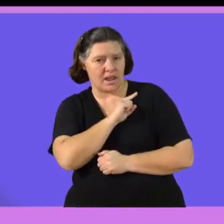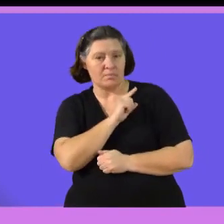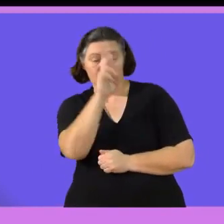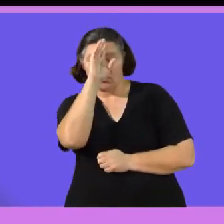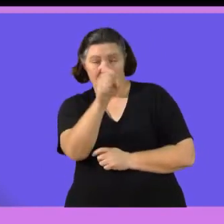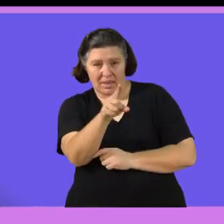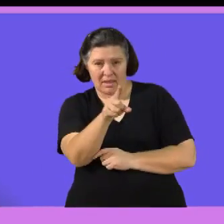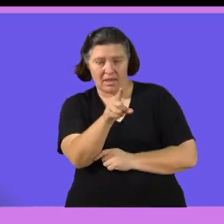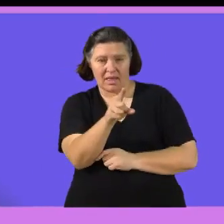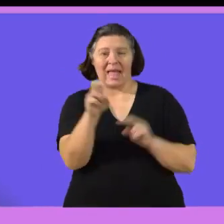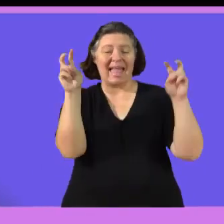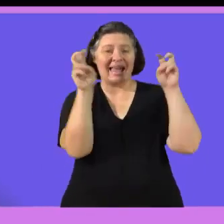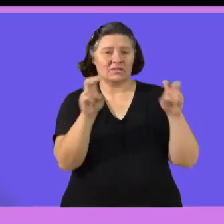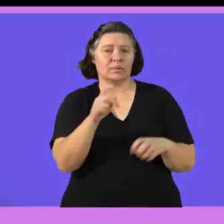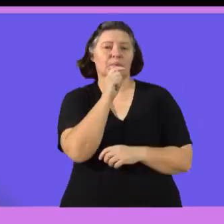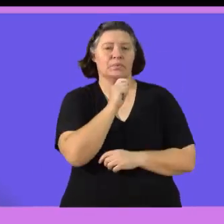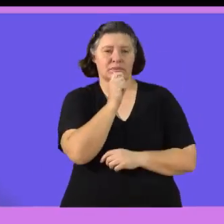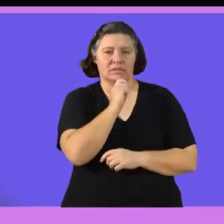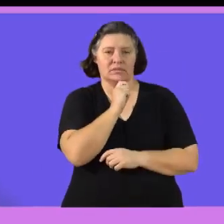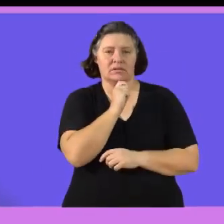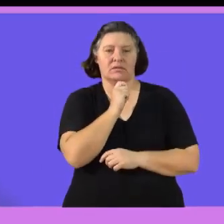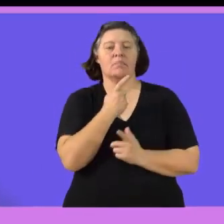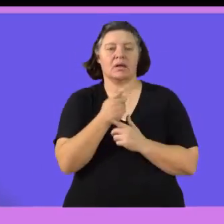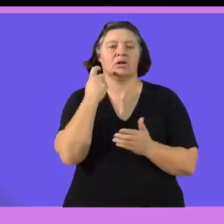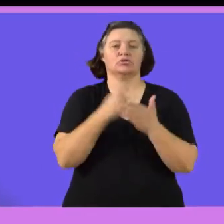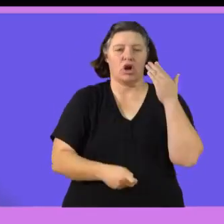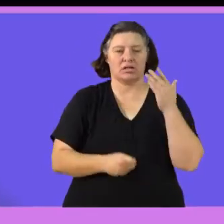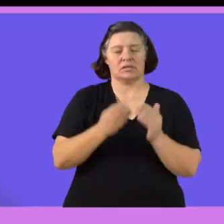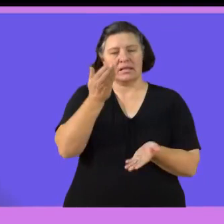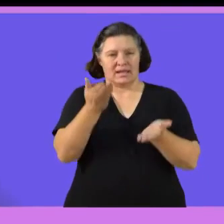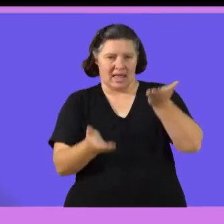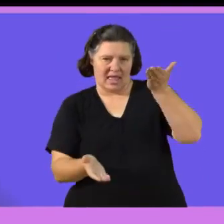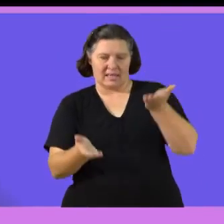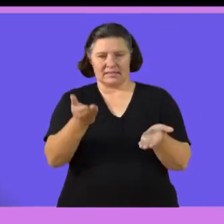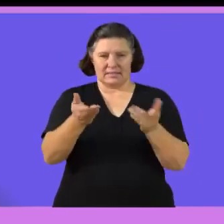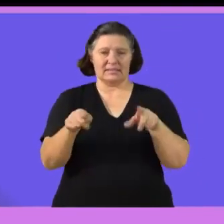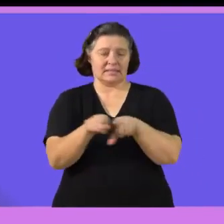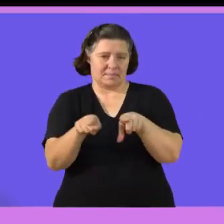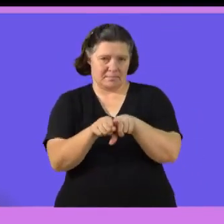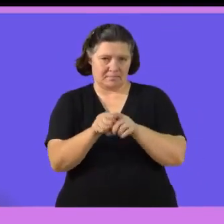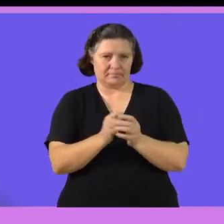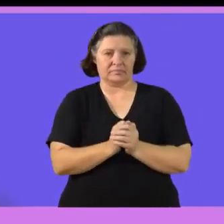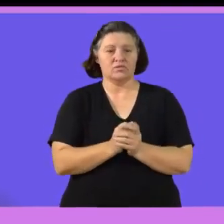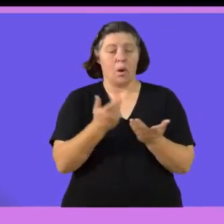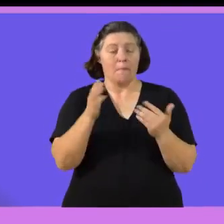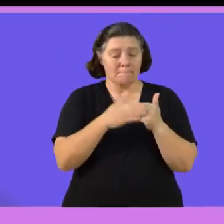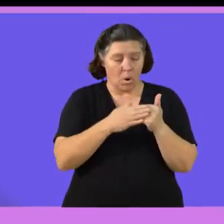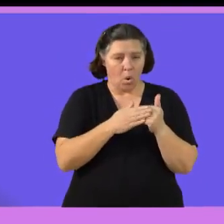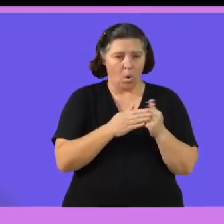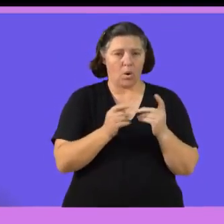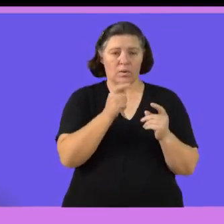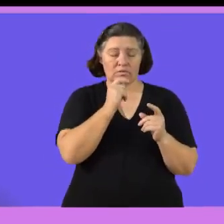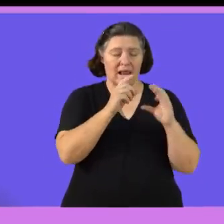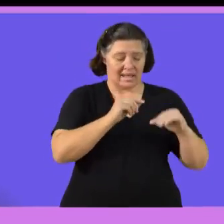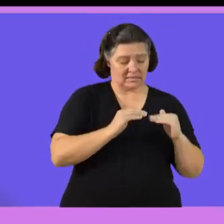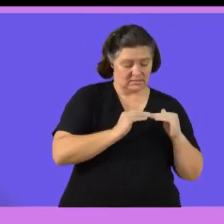Therefore, we should also remember that the amount of electricity used is often charged at the sliding scale, and we'll be looking at this as we move